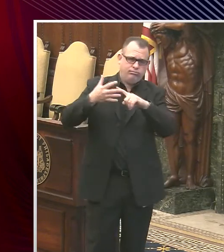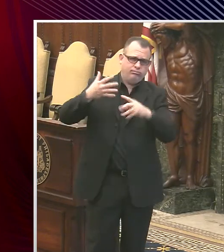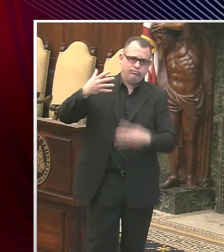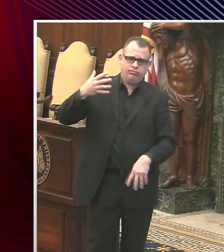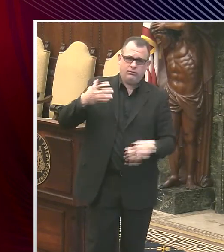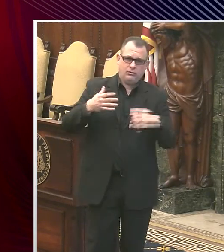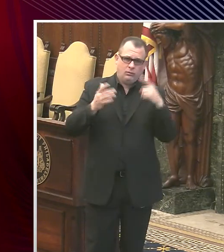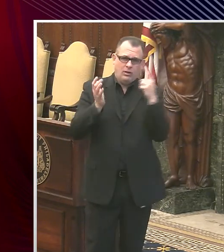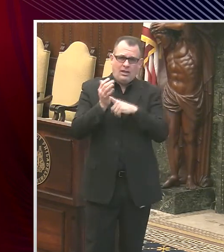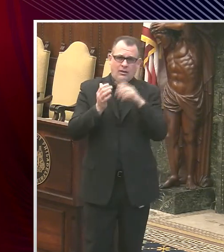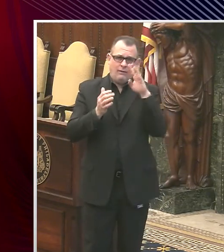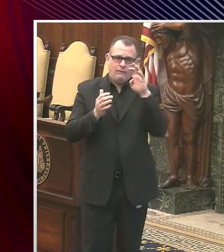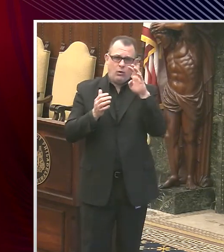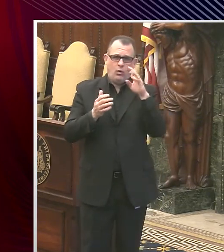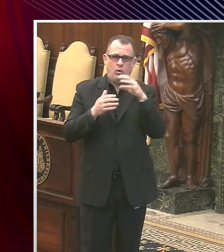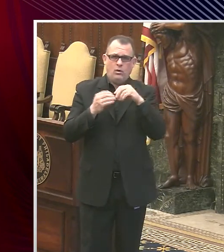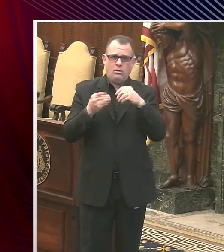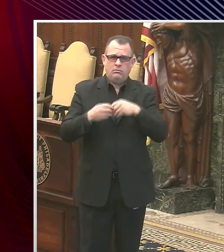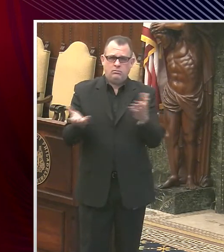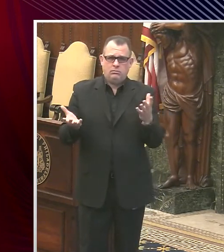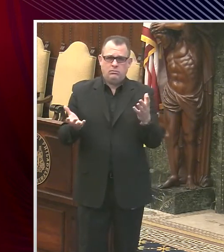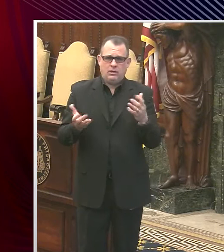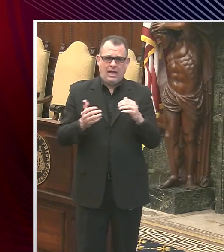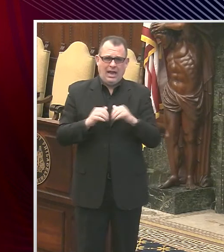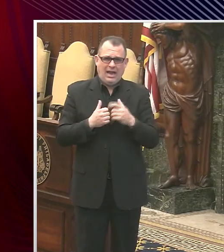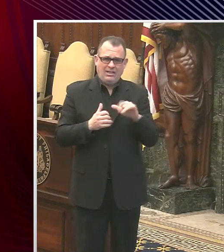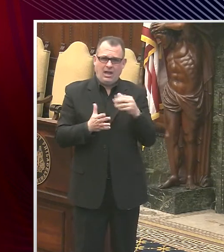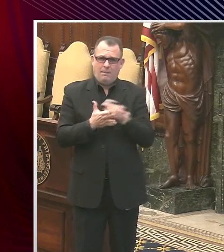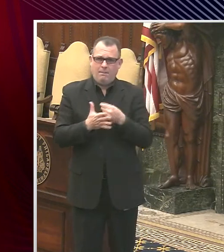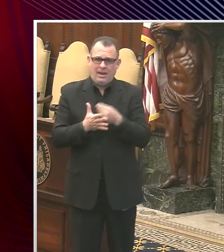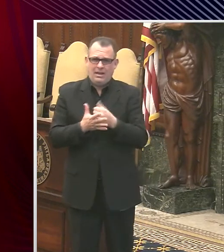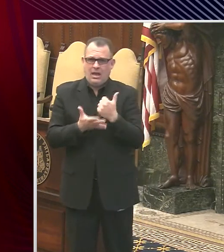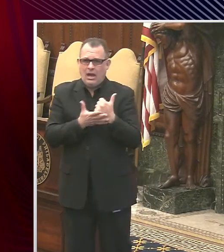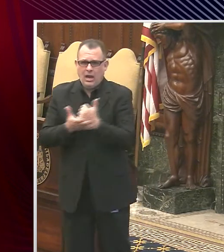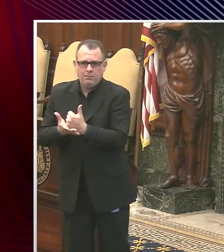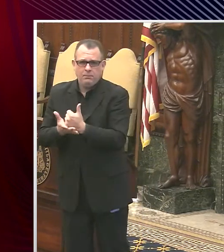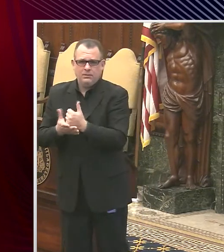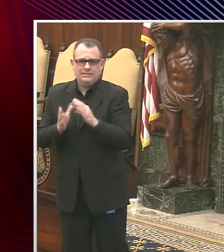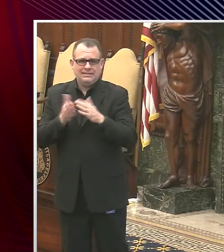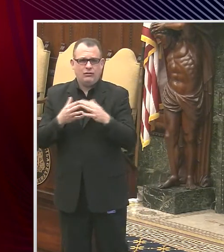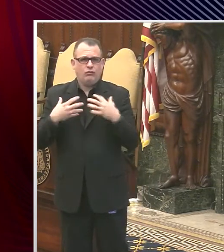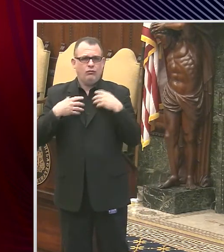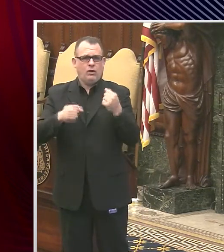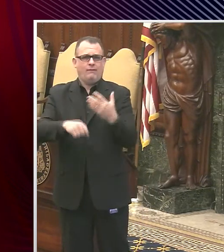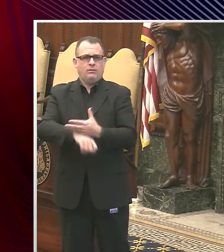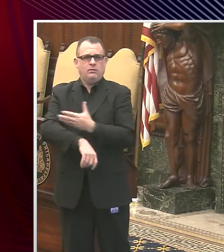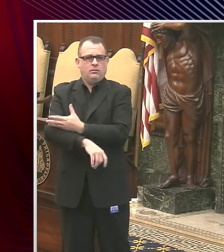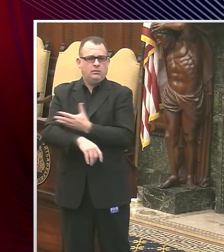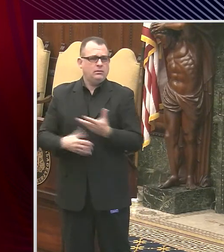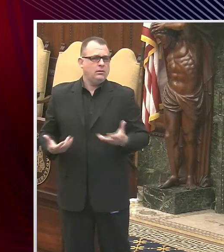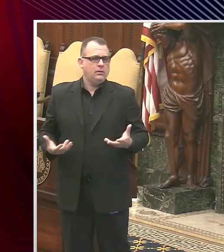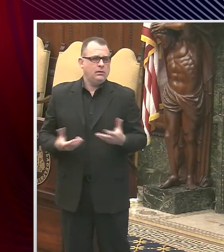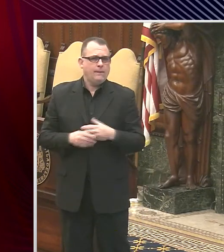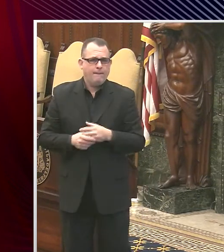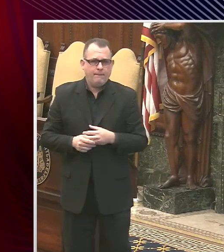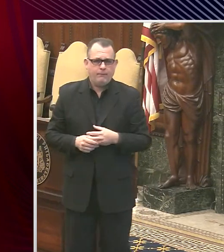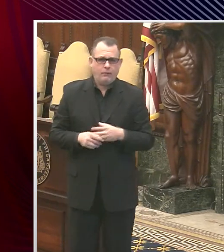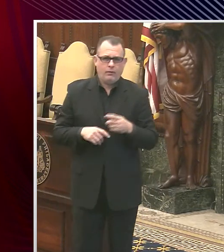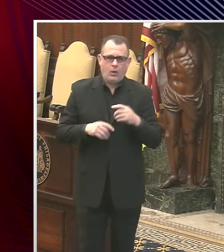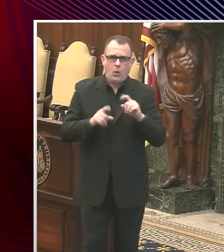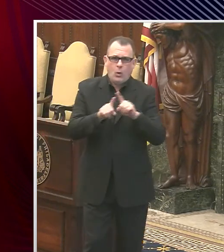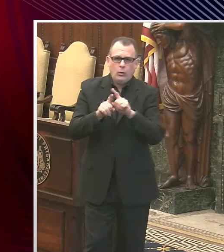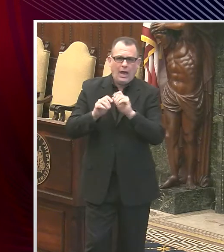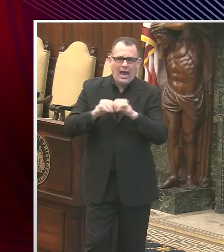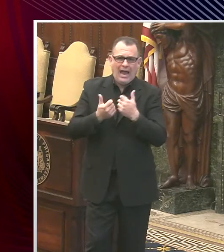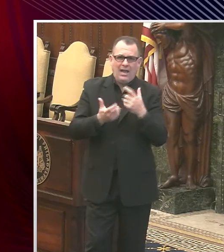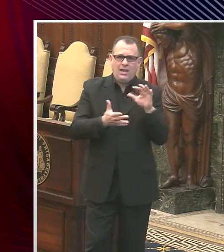payment. How will that money kind of help the city recover in the long term? And more importantly, how will that new money